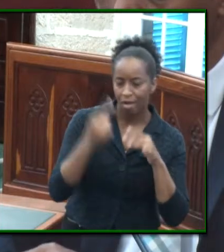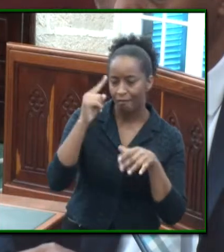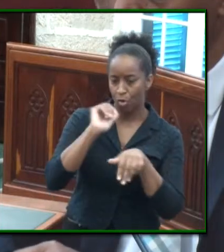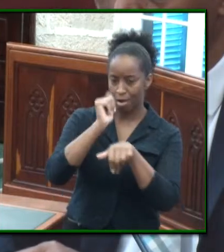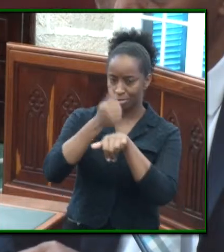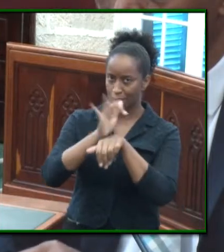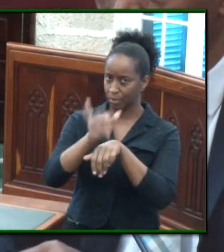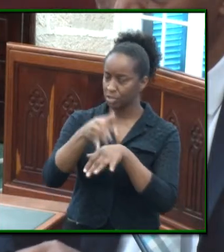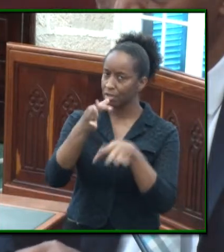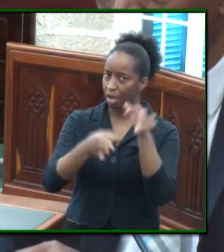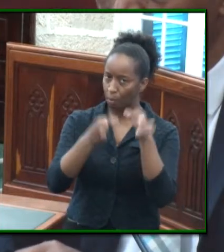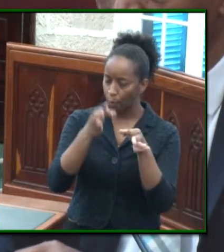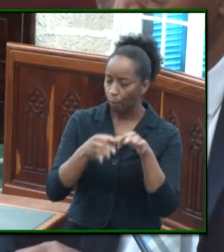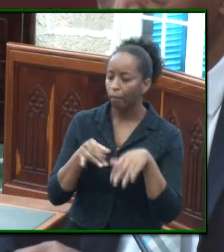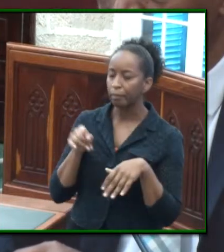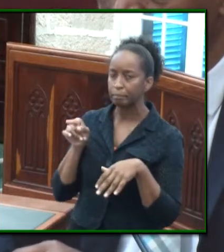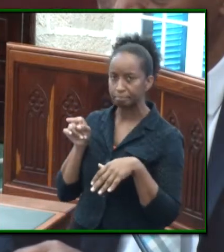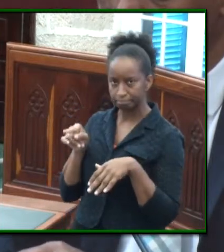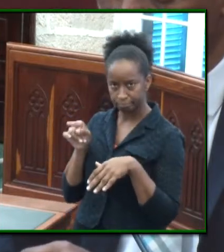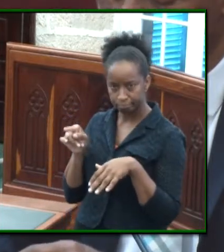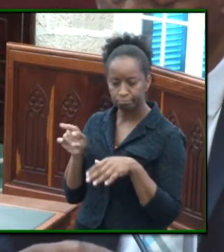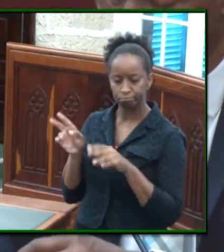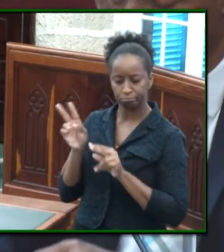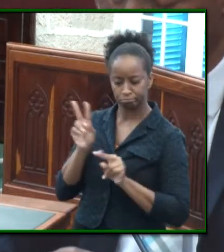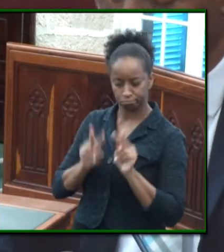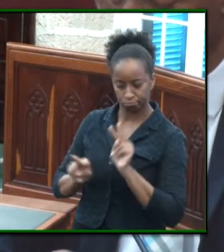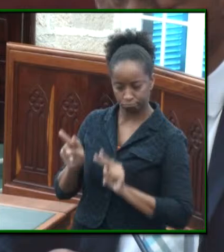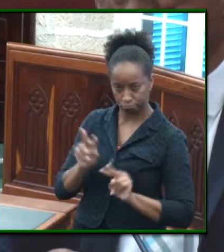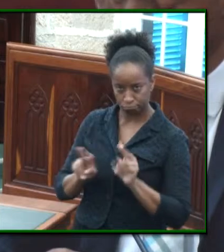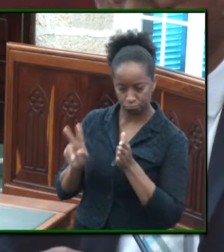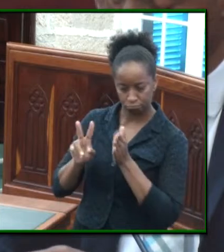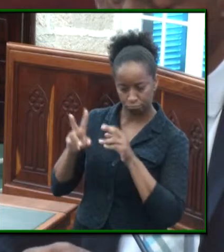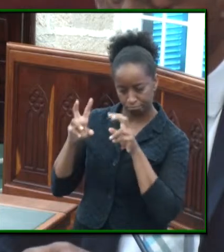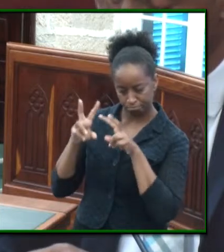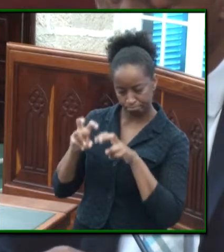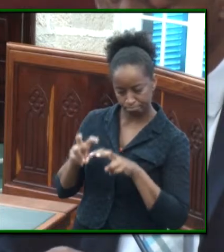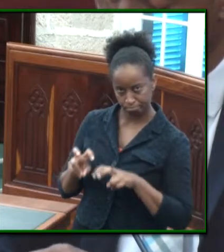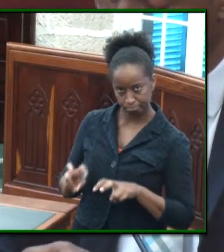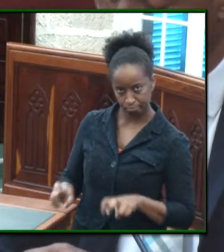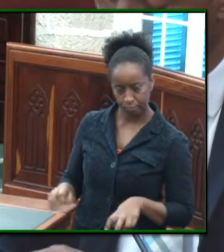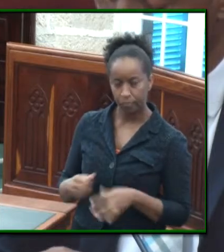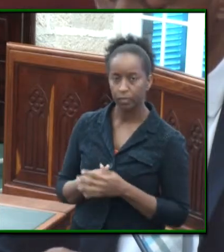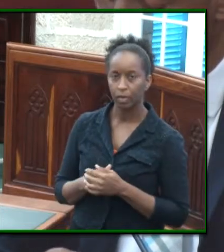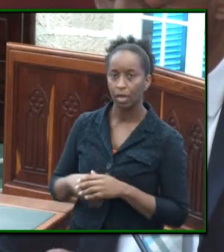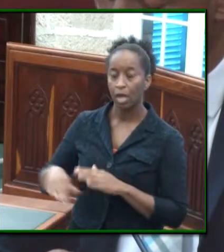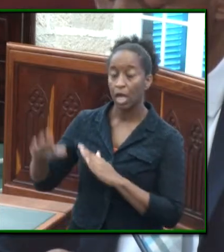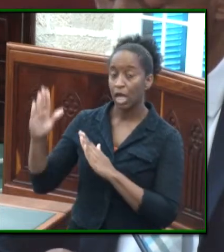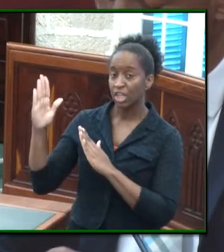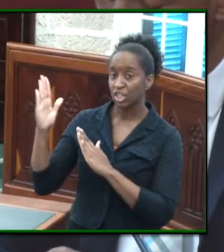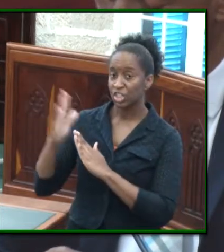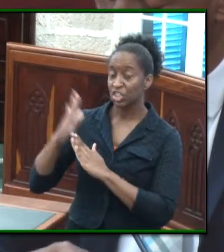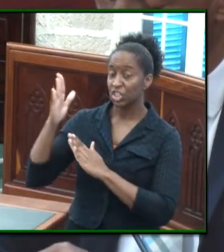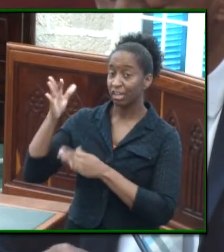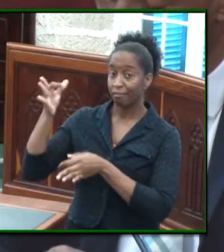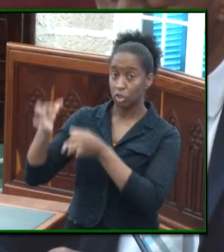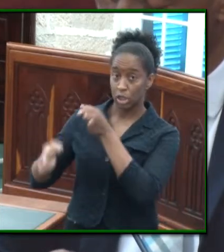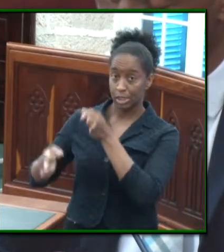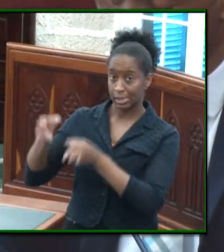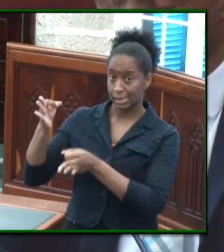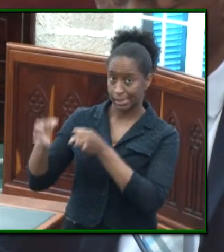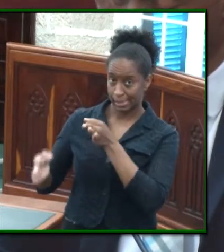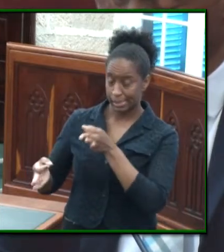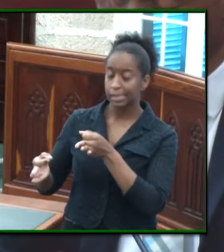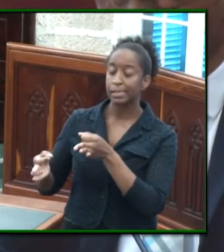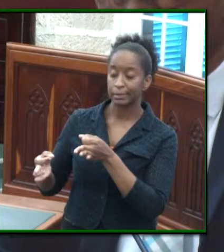relooked at. I'm going to have the Chief Justice assure me he will complete that review before the end of this